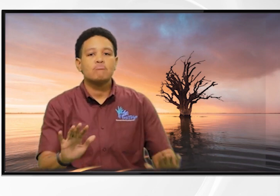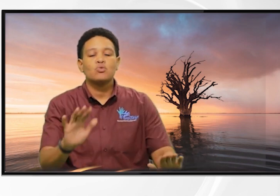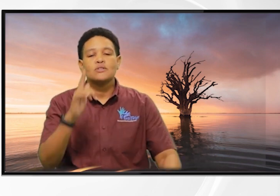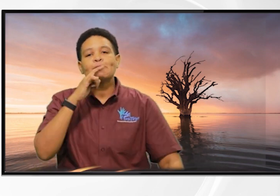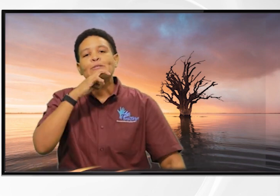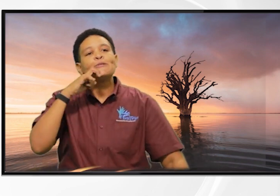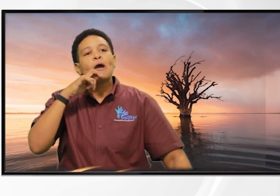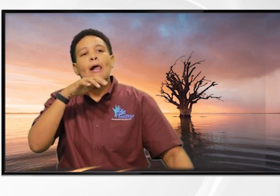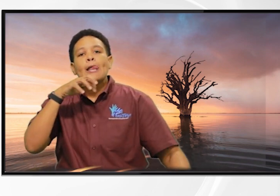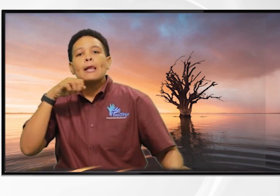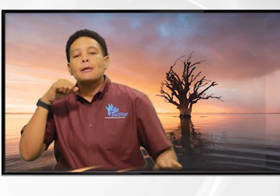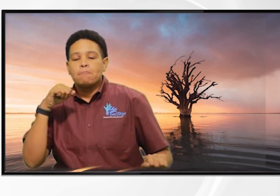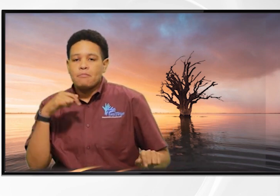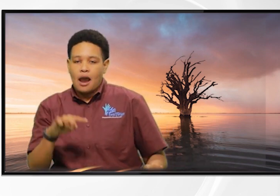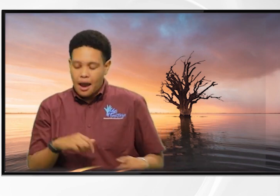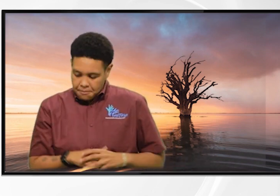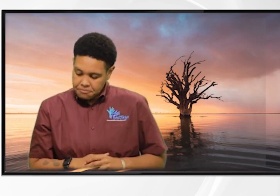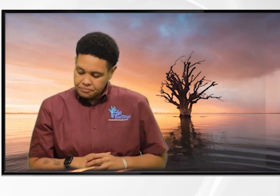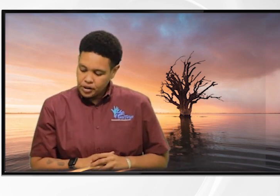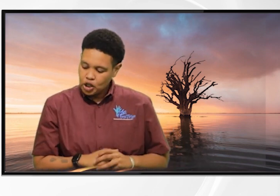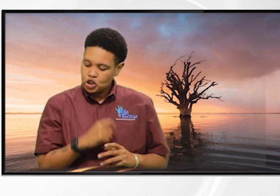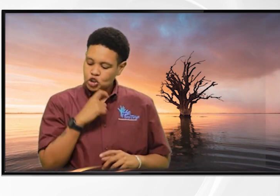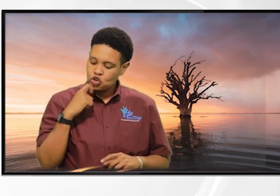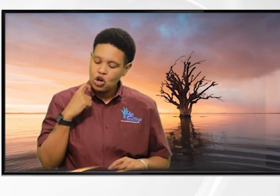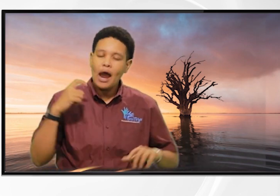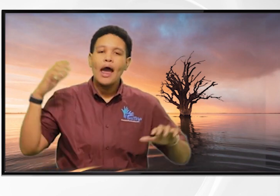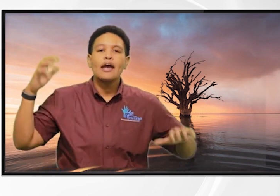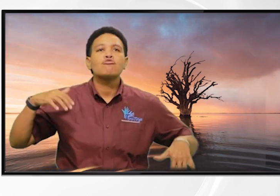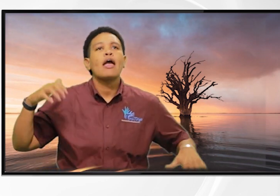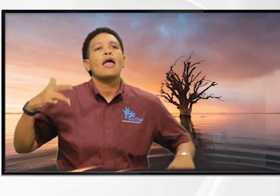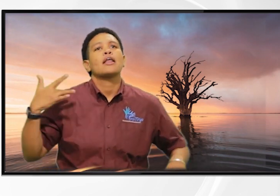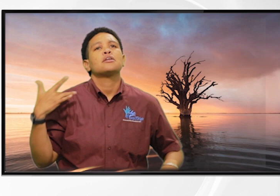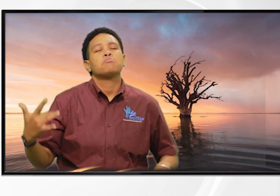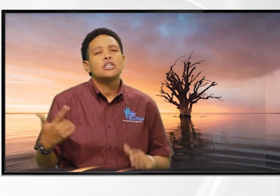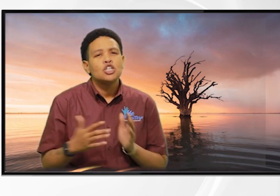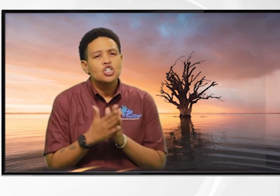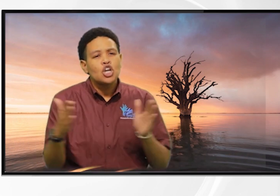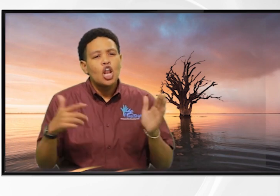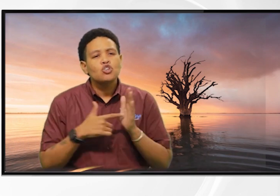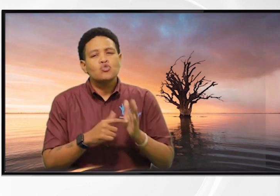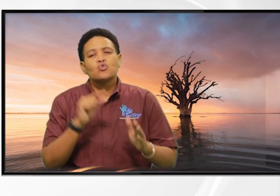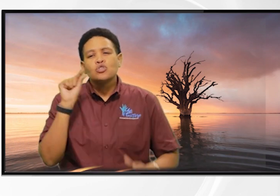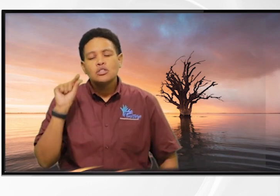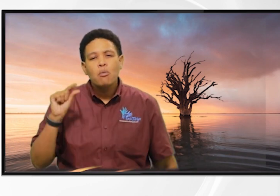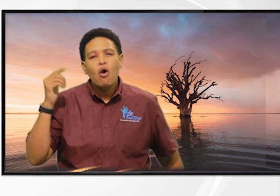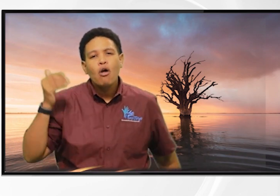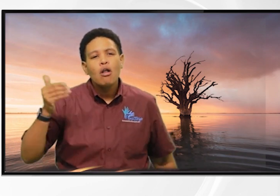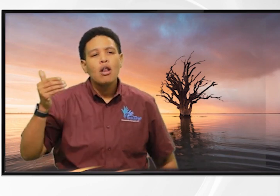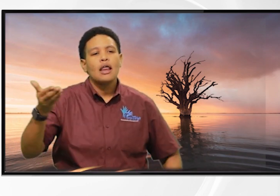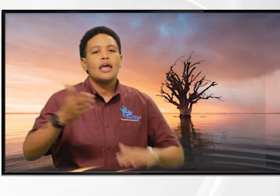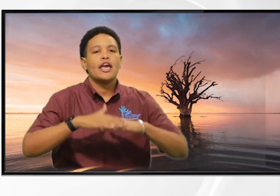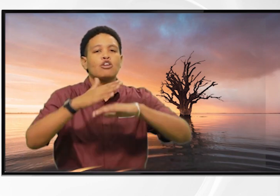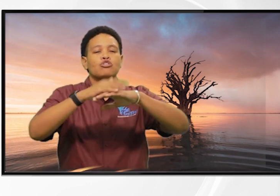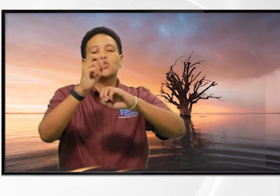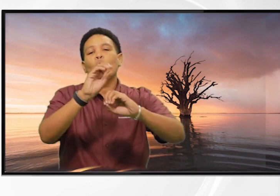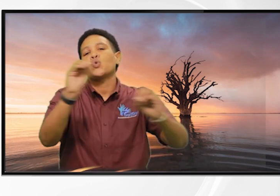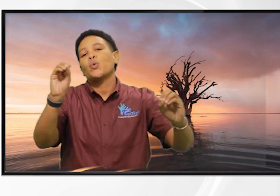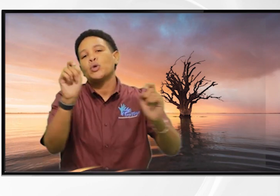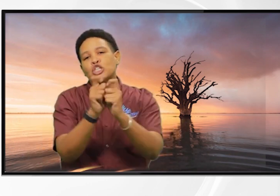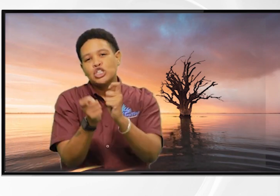drying trend. Dry season rainfall generally shows small increases or no